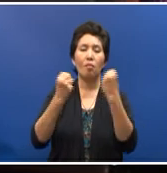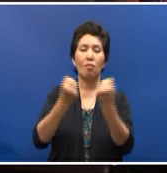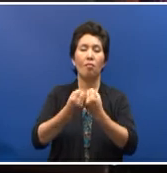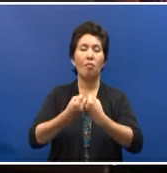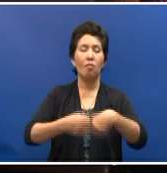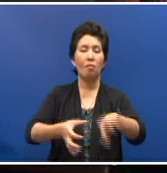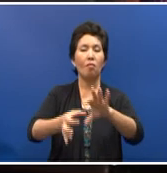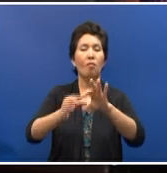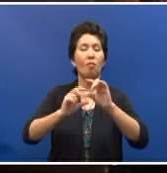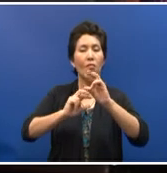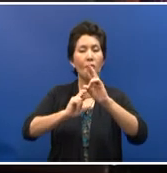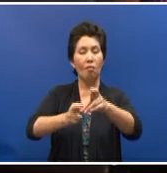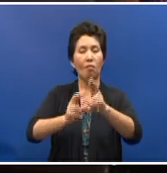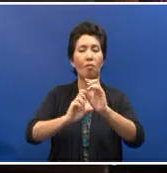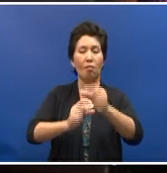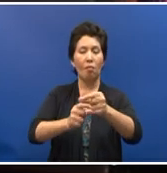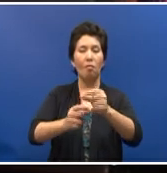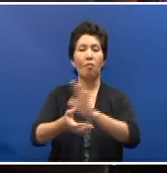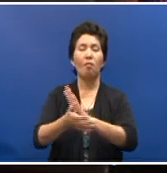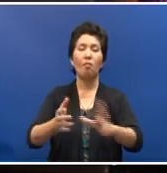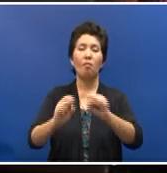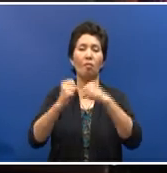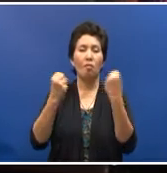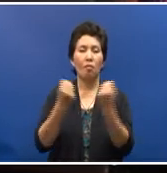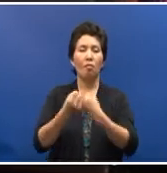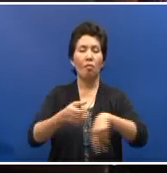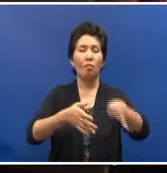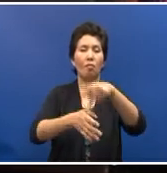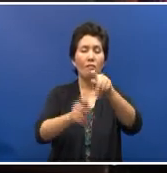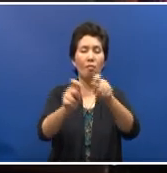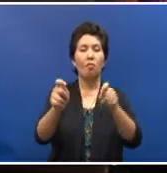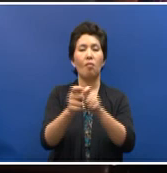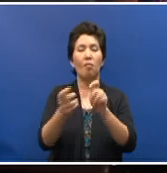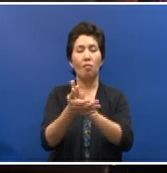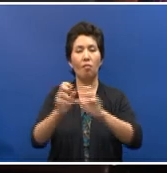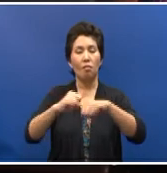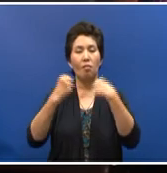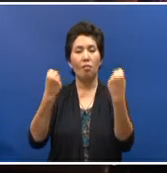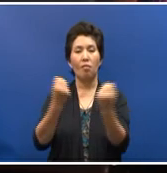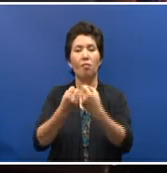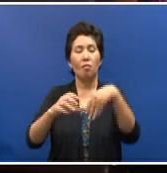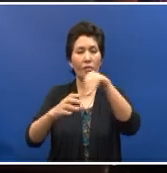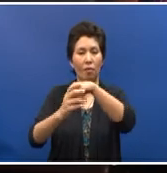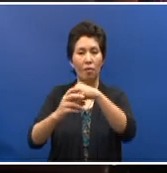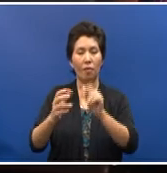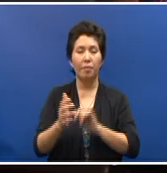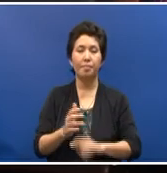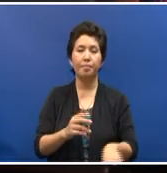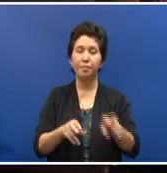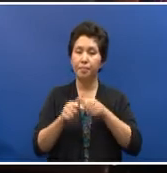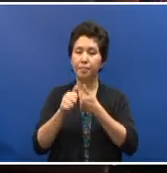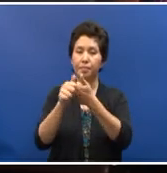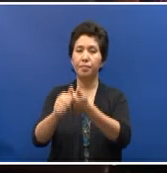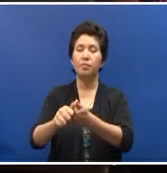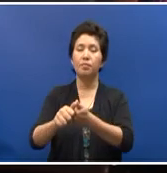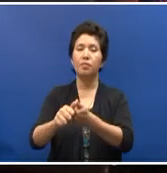okay, to those in the positions. Whereby, in terms of social inequality, okay, it refers to the